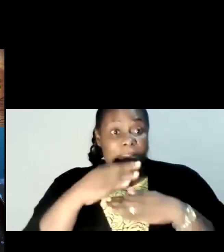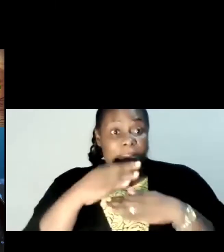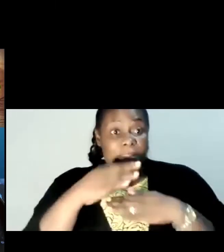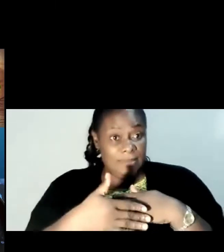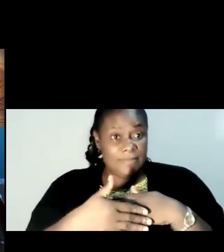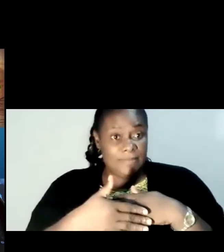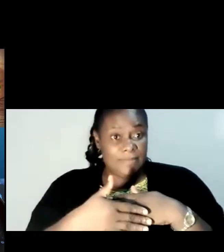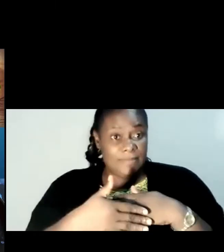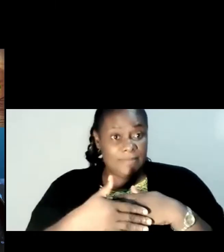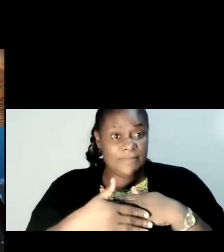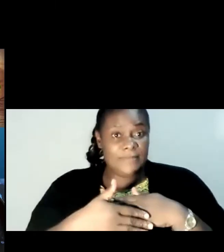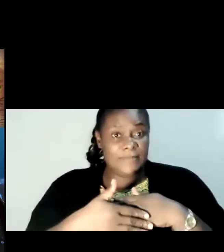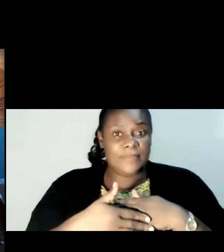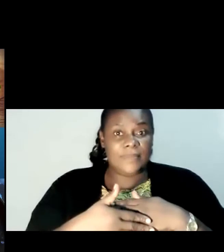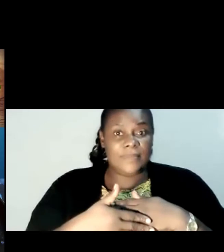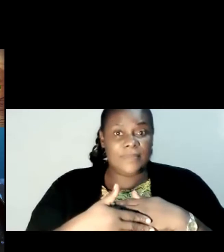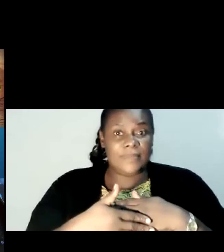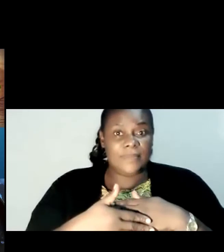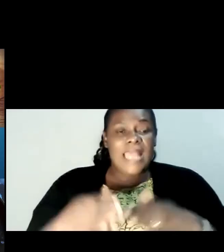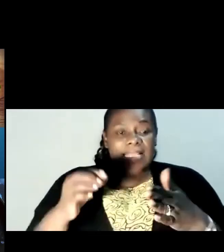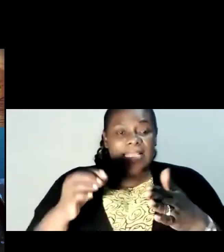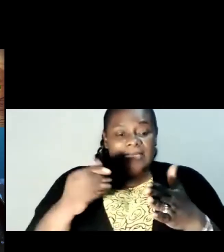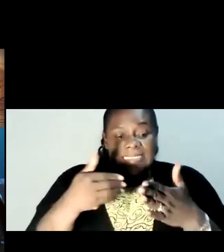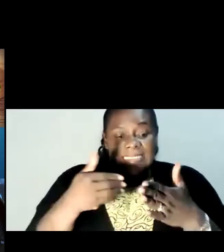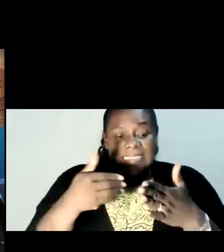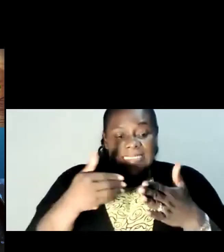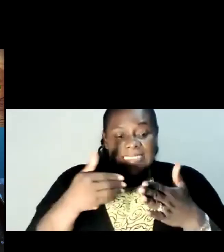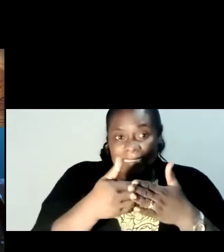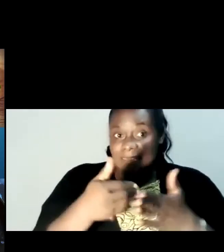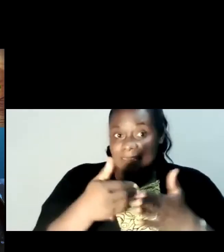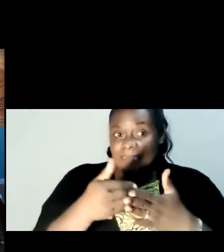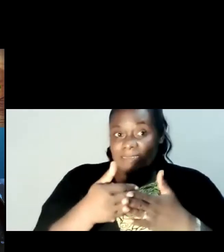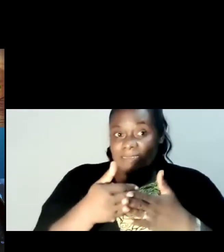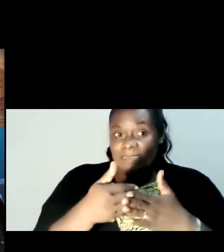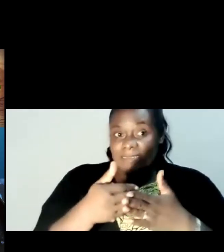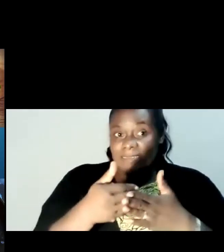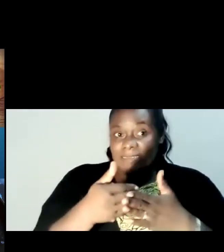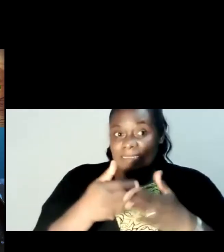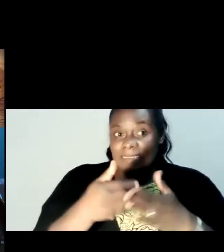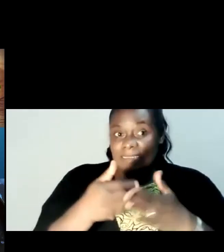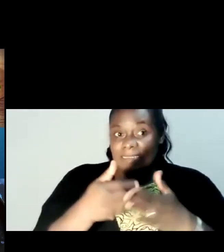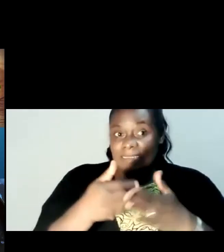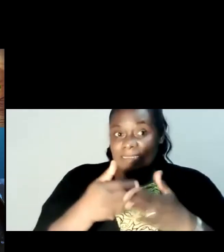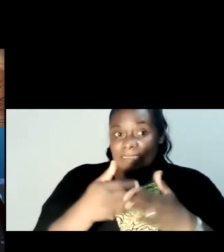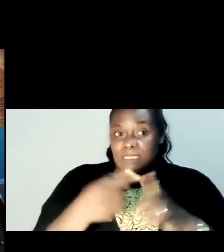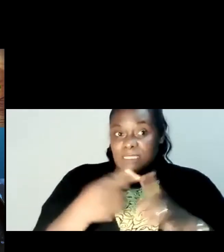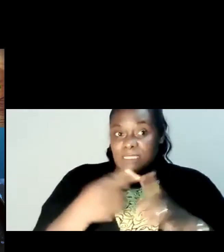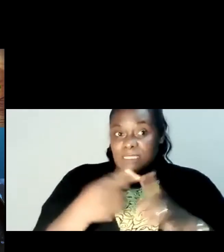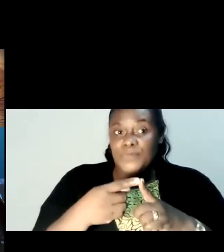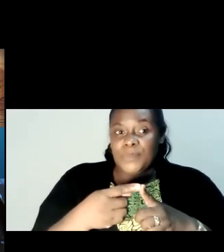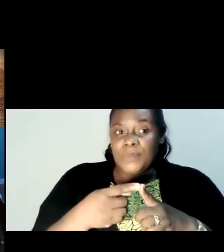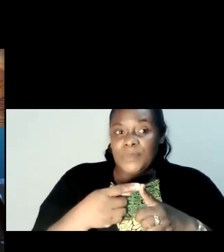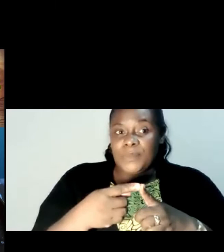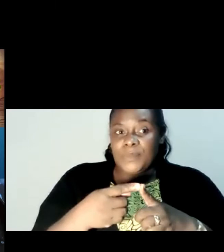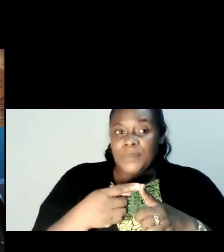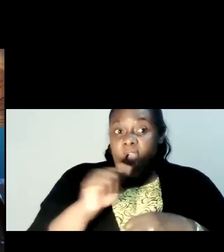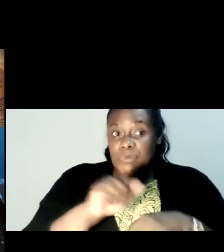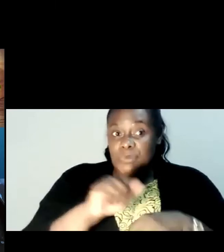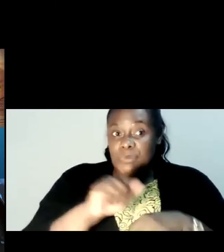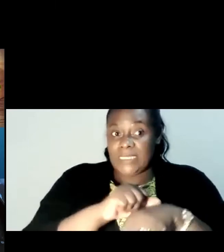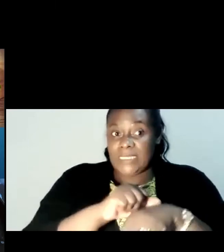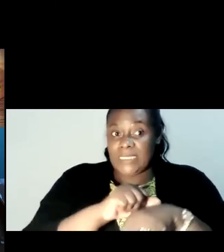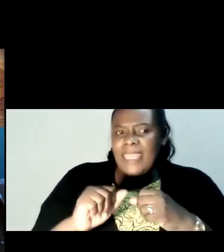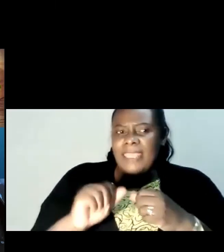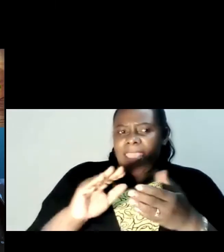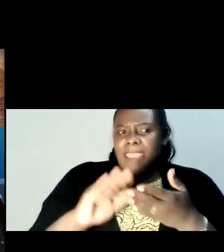attaches onto the sides of the arteries, and it begins to form what we call plaque,